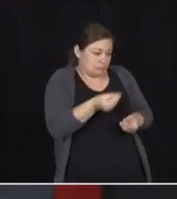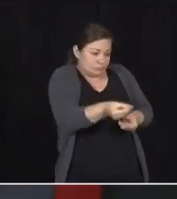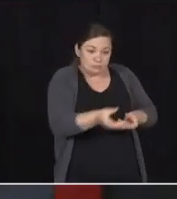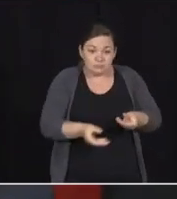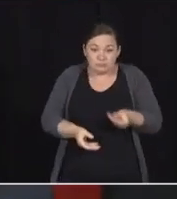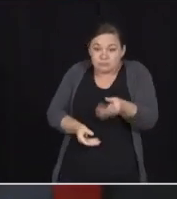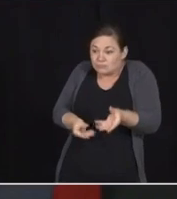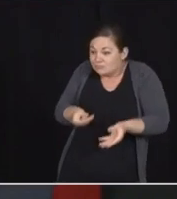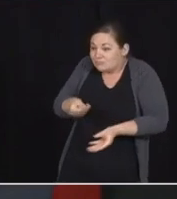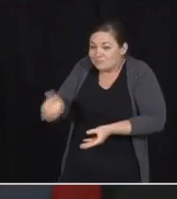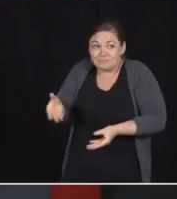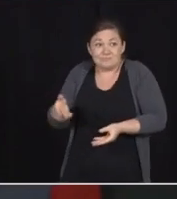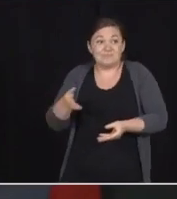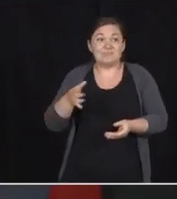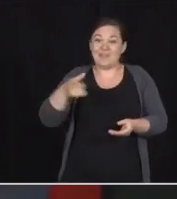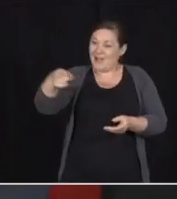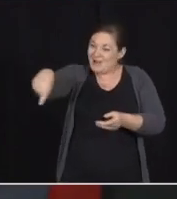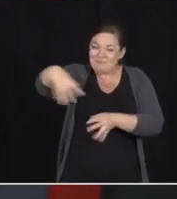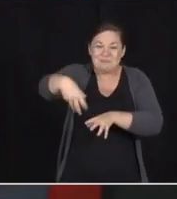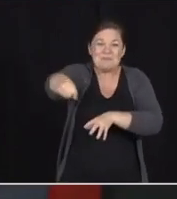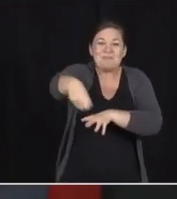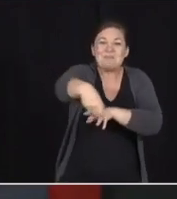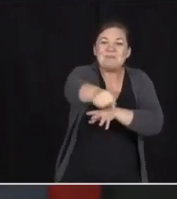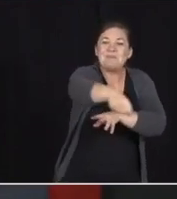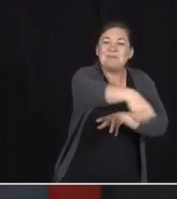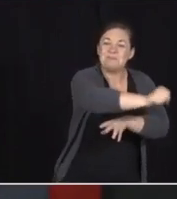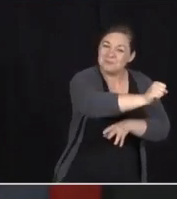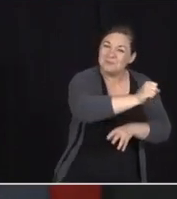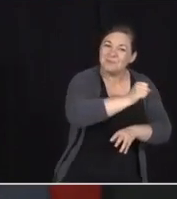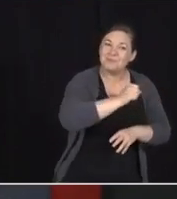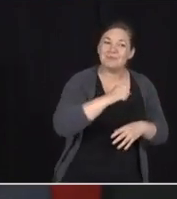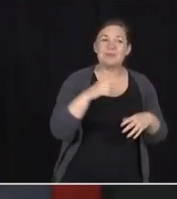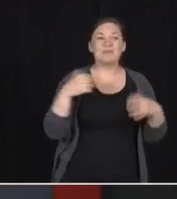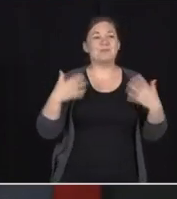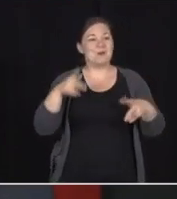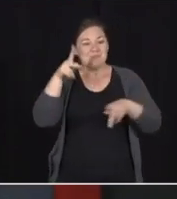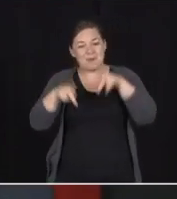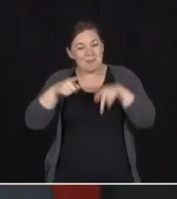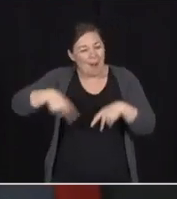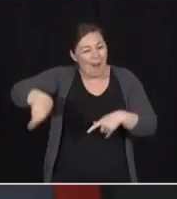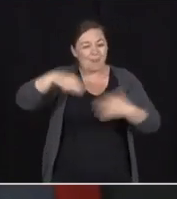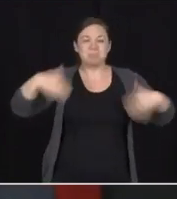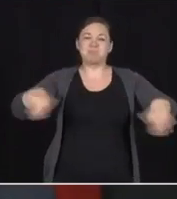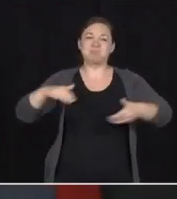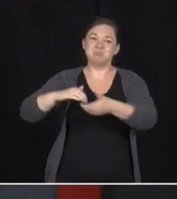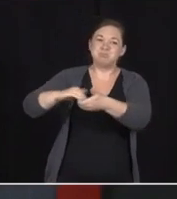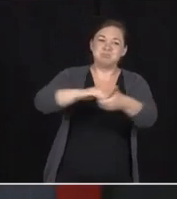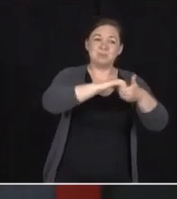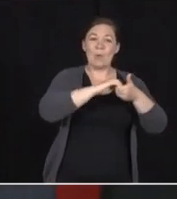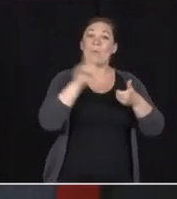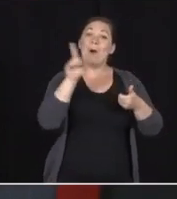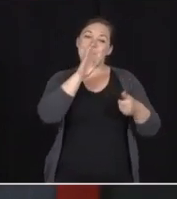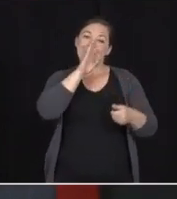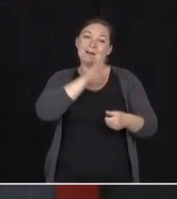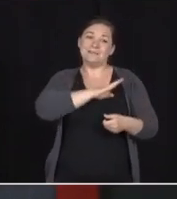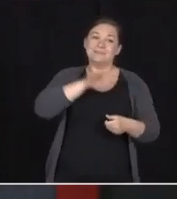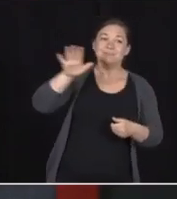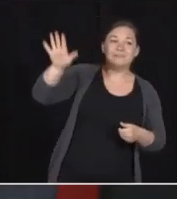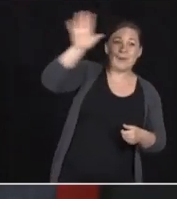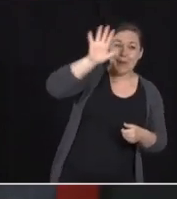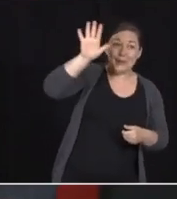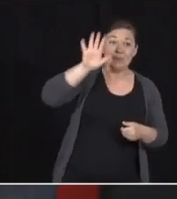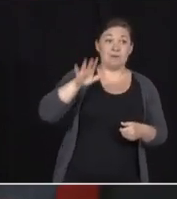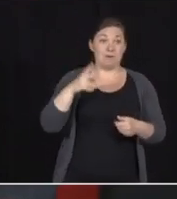are making is real, and they have managed the feat of bringing people closer together in Brampton at a time when social distancing has kept